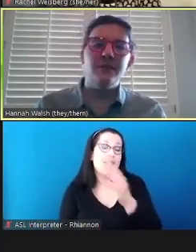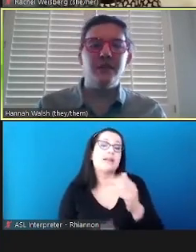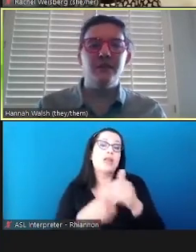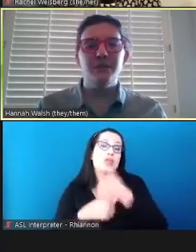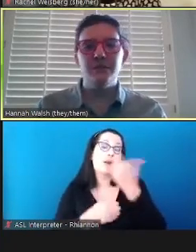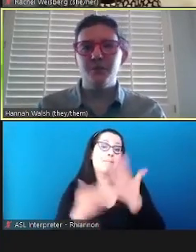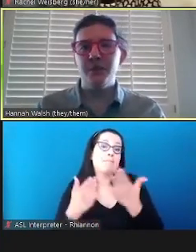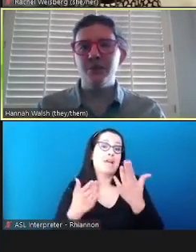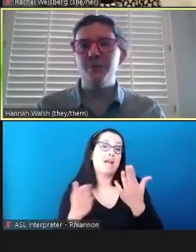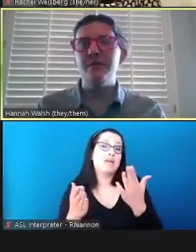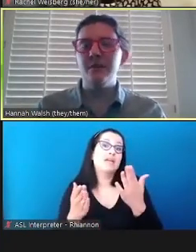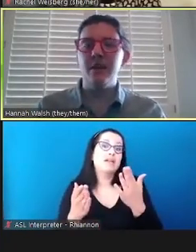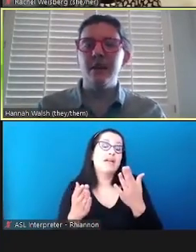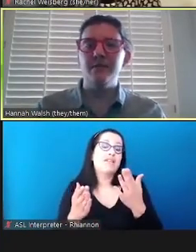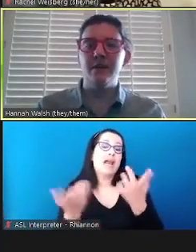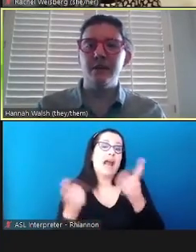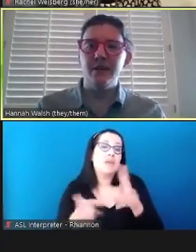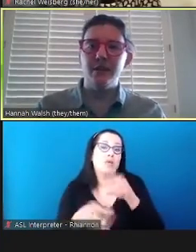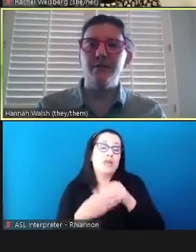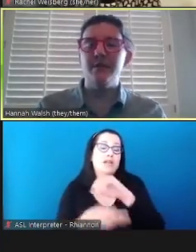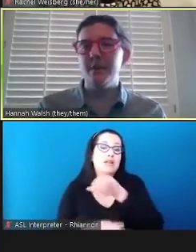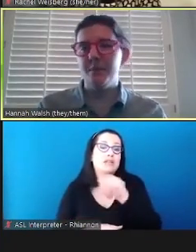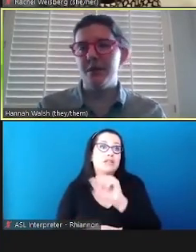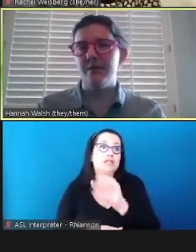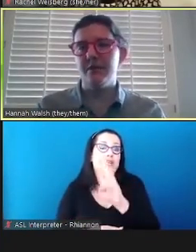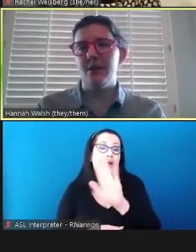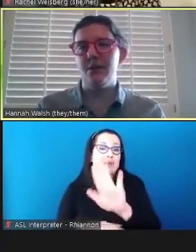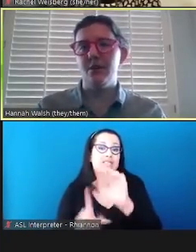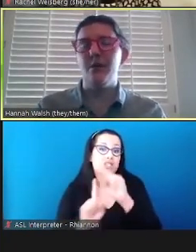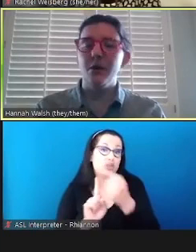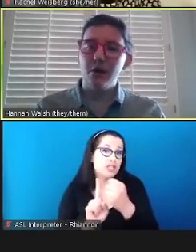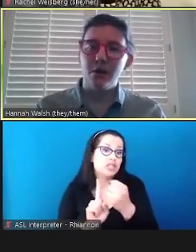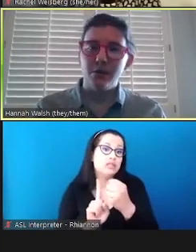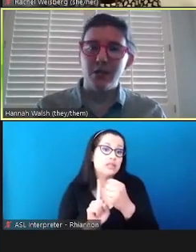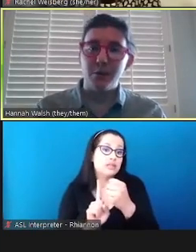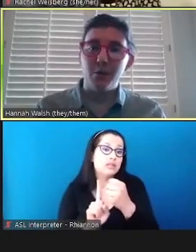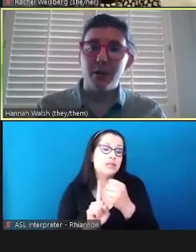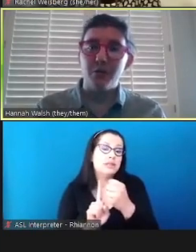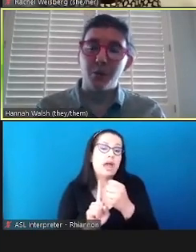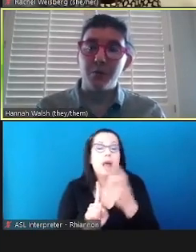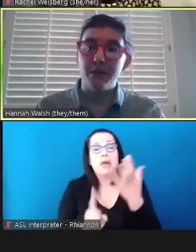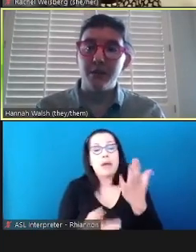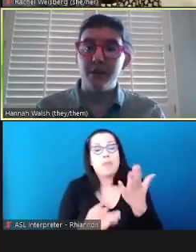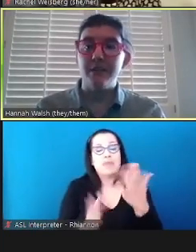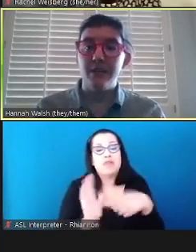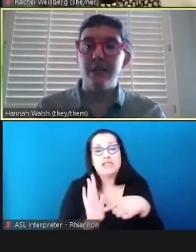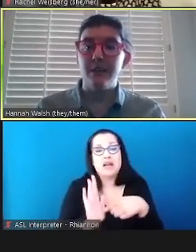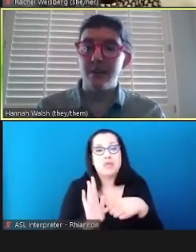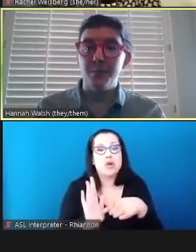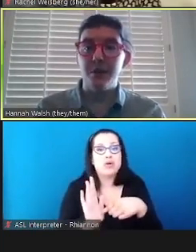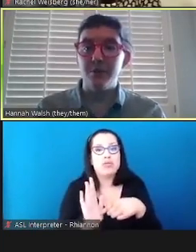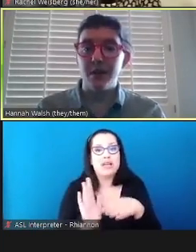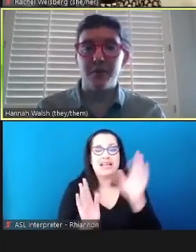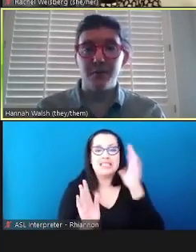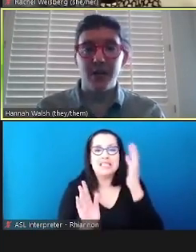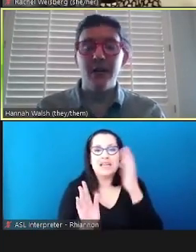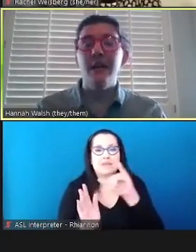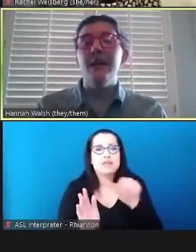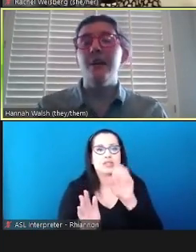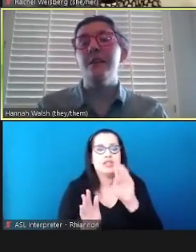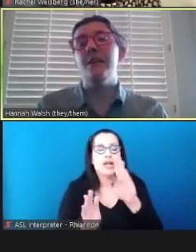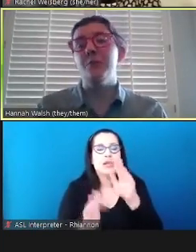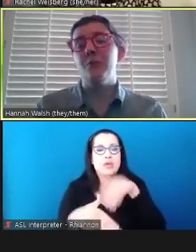and in Jacob's situation, we still have to, even if it appears that, Jacob going into the workplace unvaccinated is going to be a direct